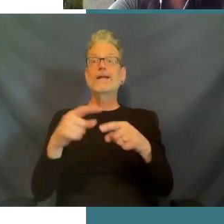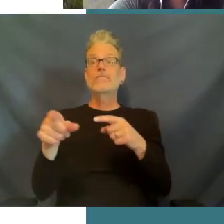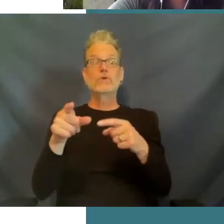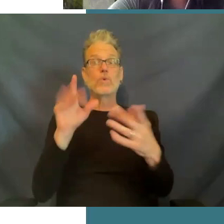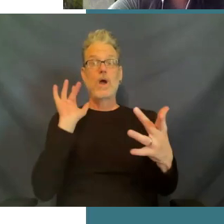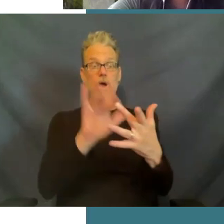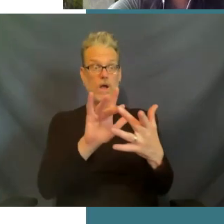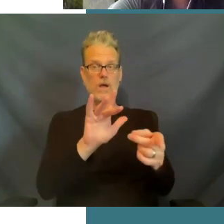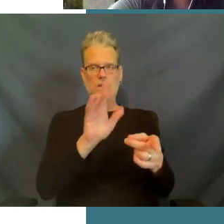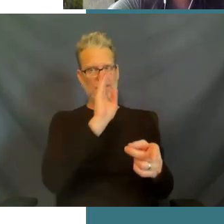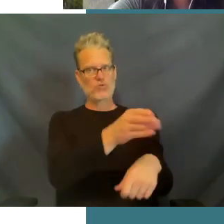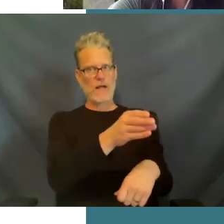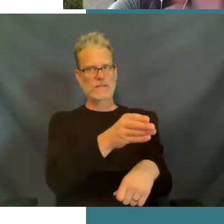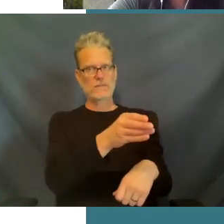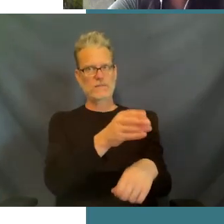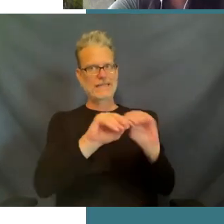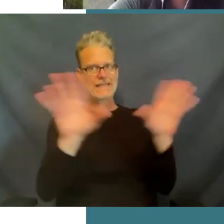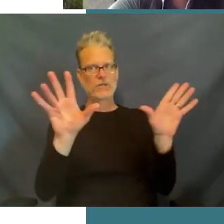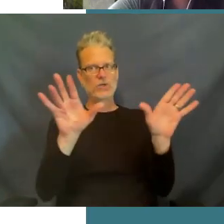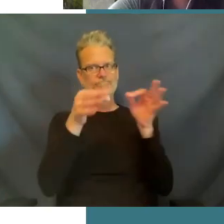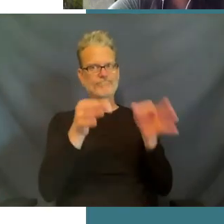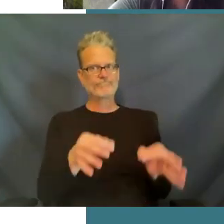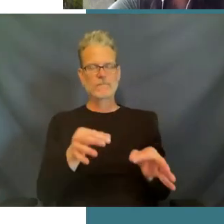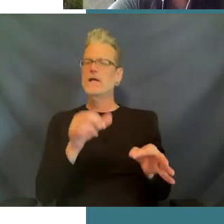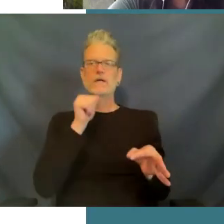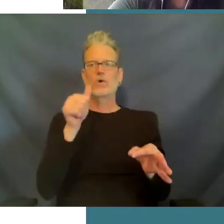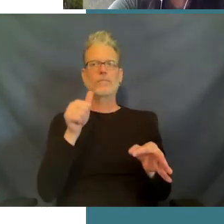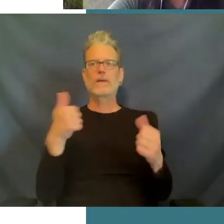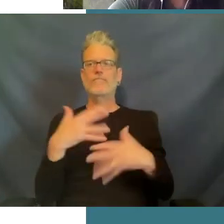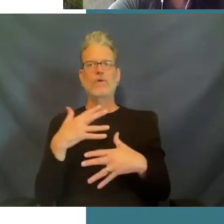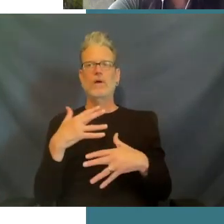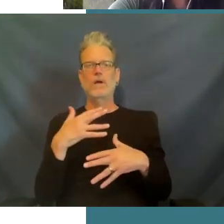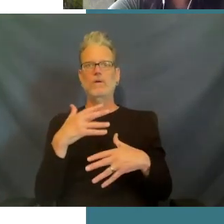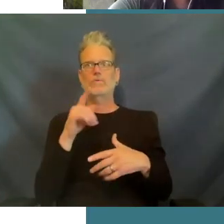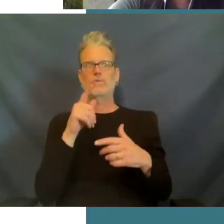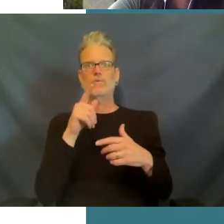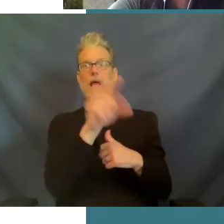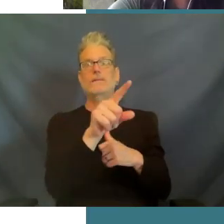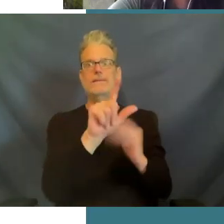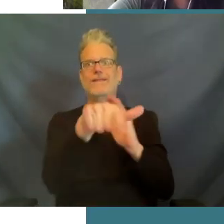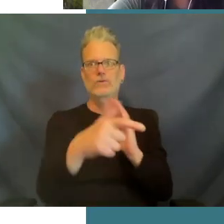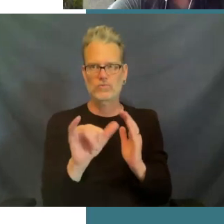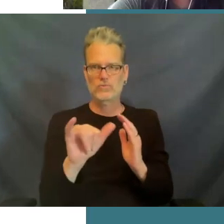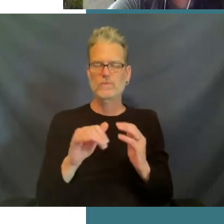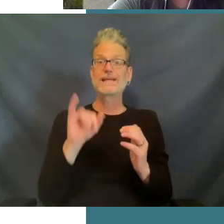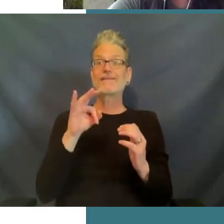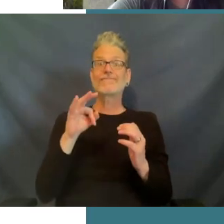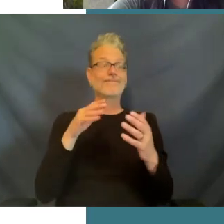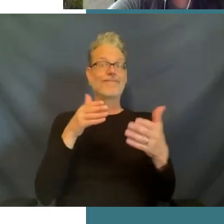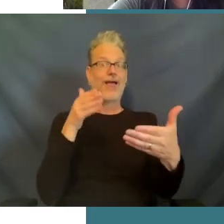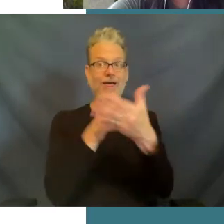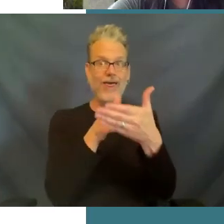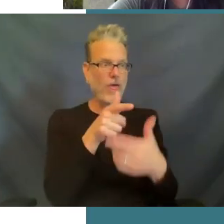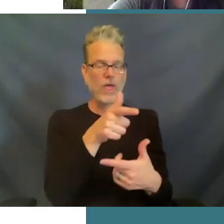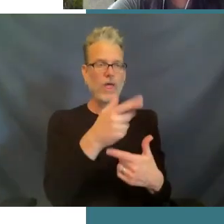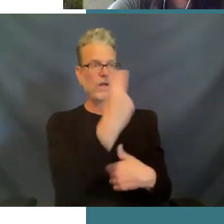in partnership and your focus area, and don't be afraid to follow up. But if you reach a dead end, I'd recommend